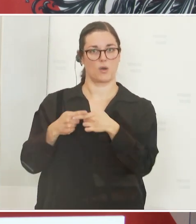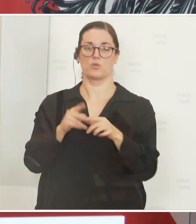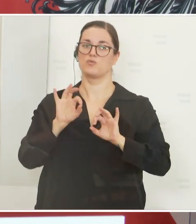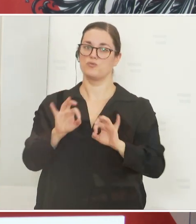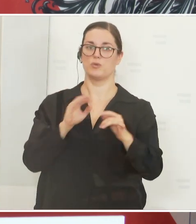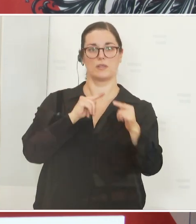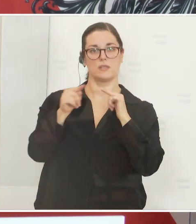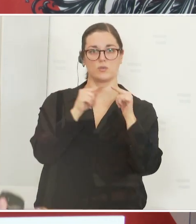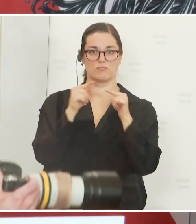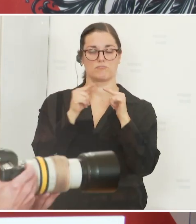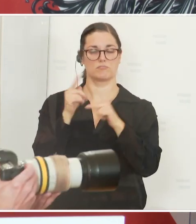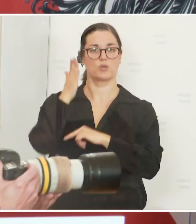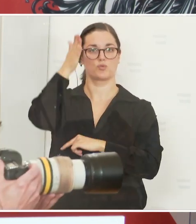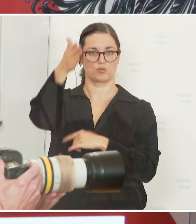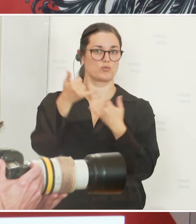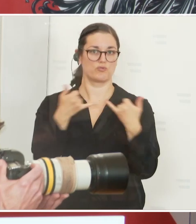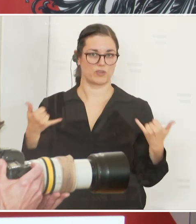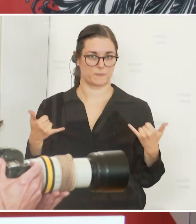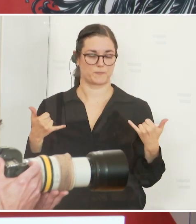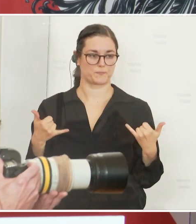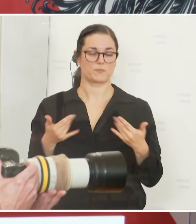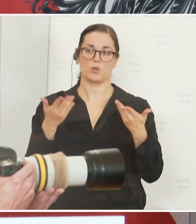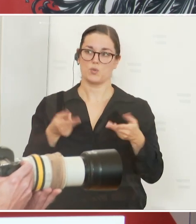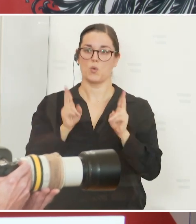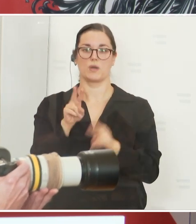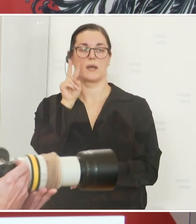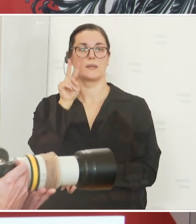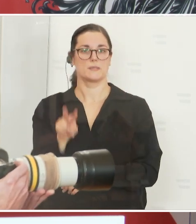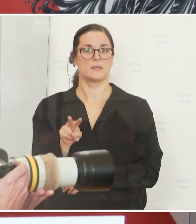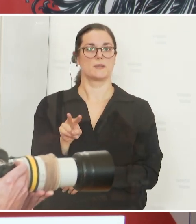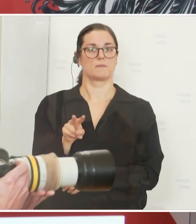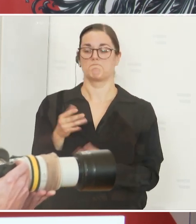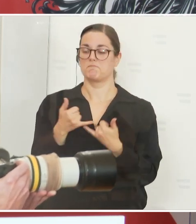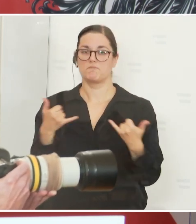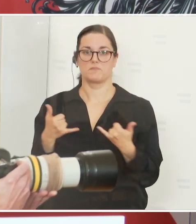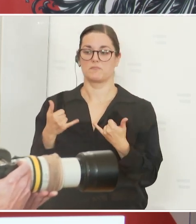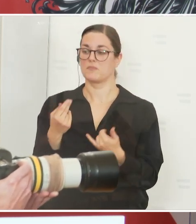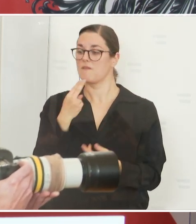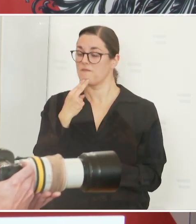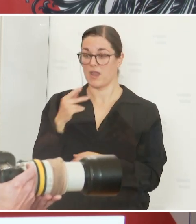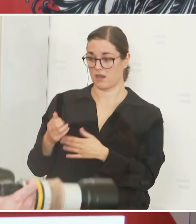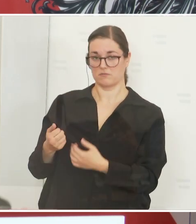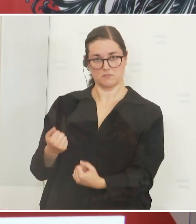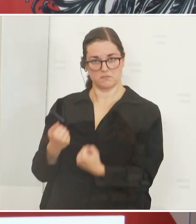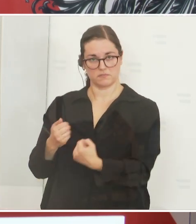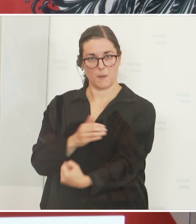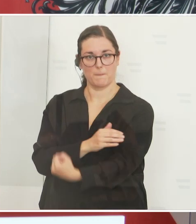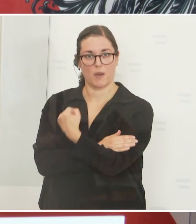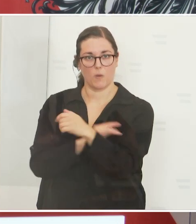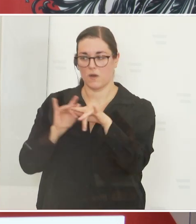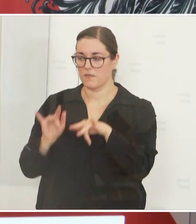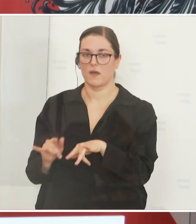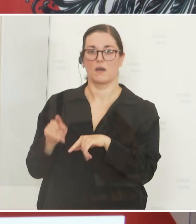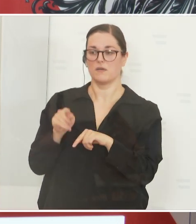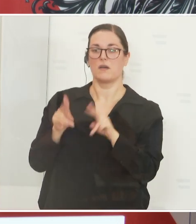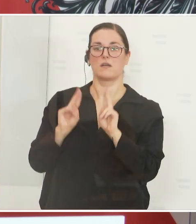about. And when I say that the people of Belarus have their own destiny in their hand, then those who have the power for the time being should engage with them and discuss